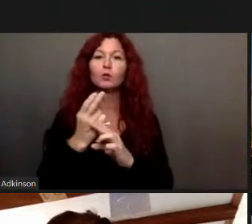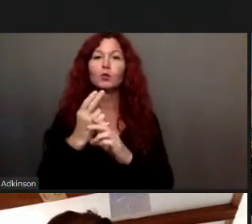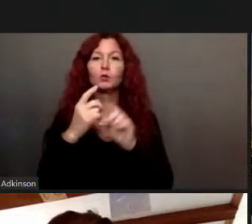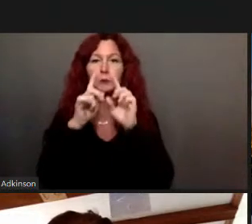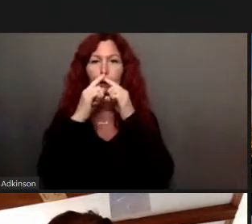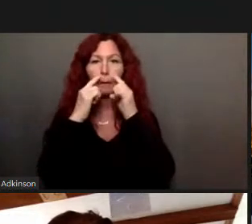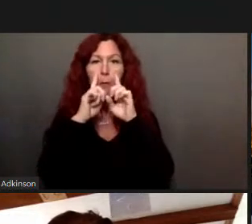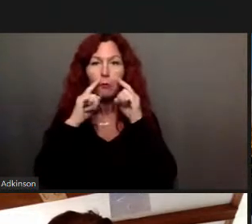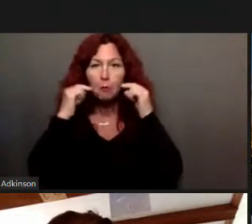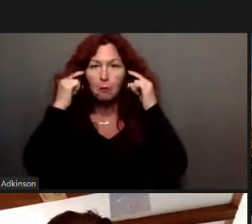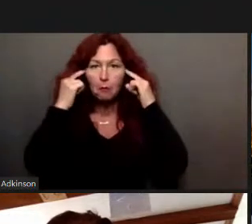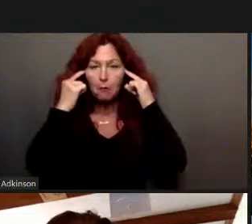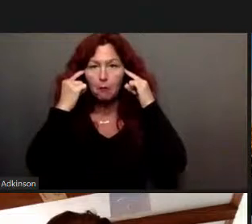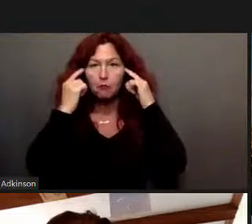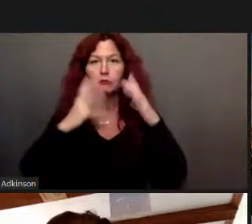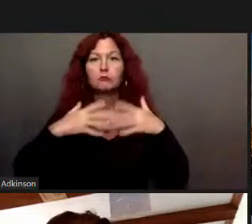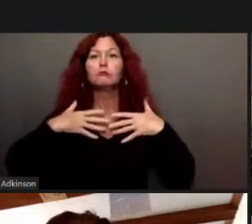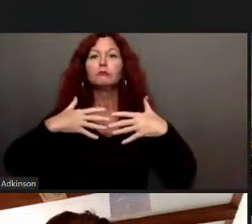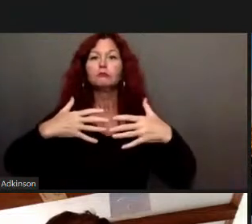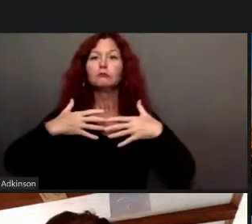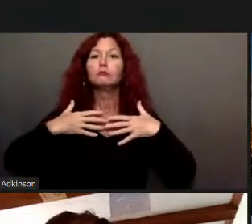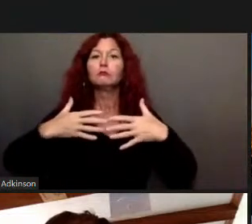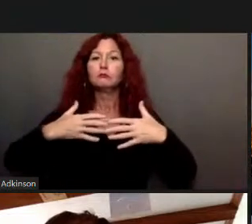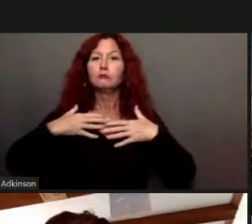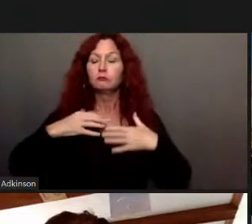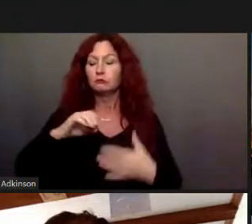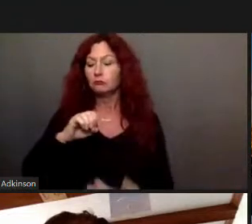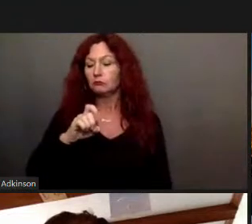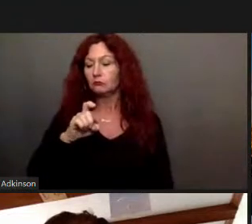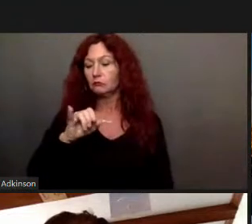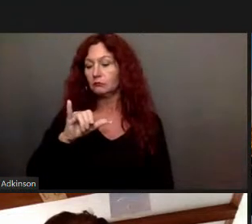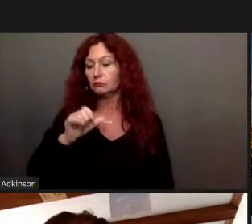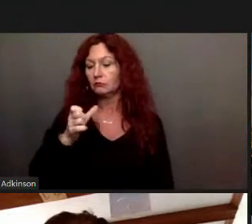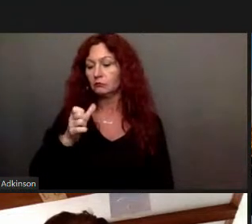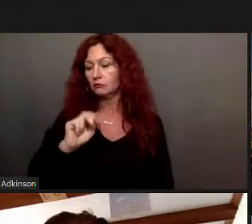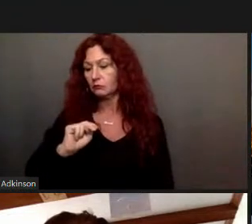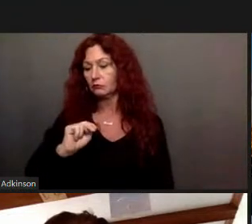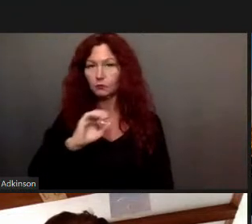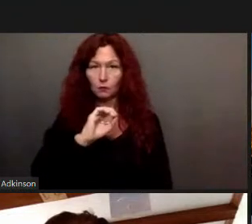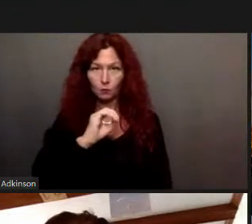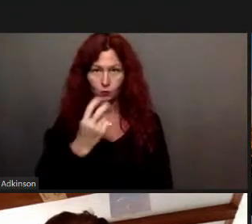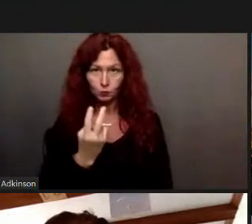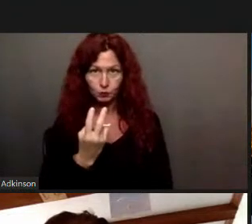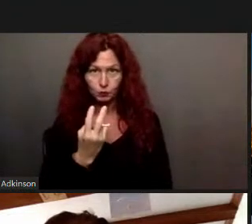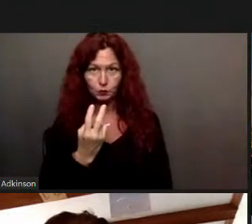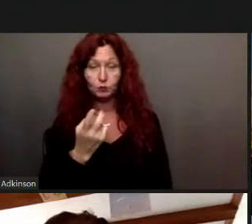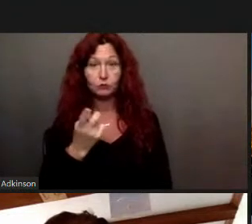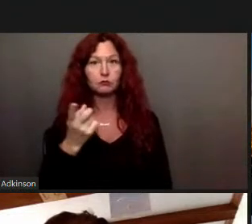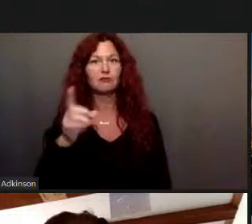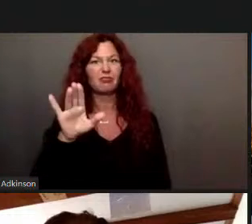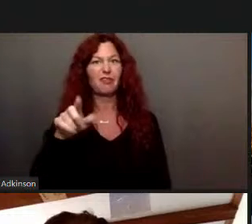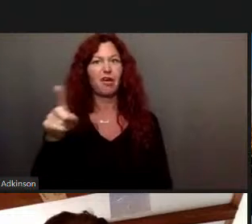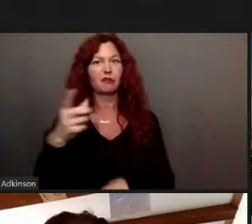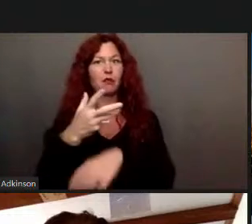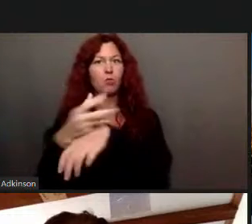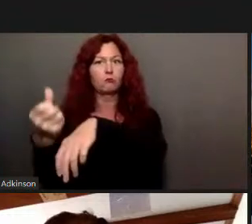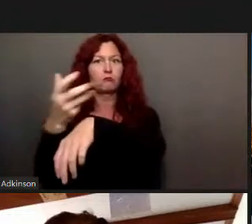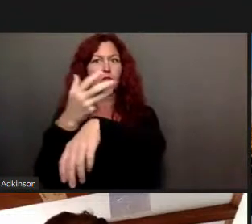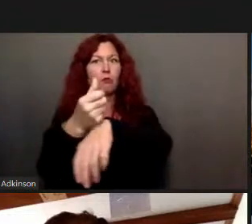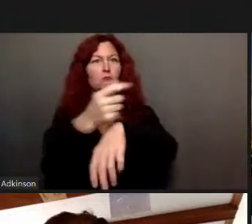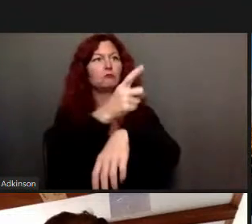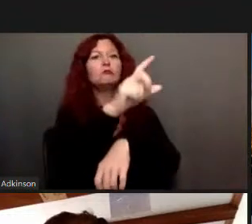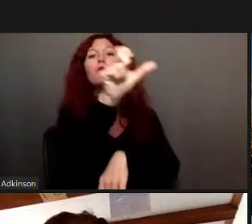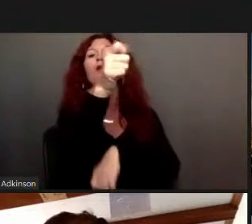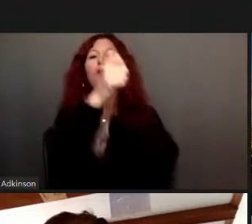for some of the individuals that we have to hospitalize with this thing. So remdesivir, oxygen,